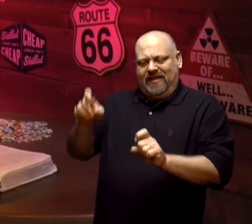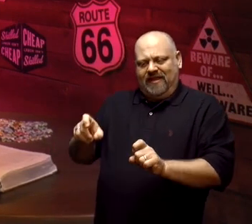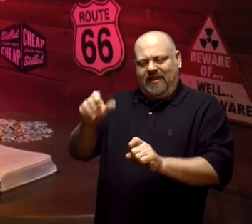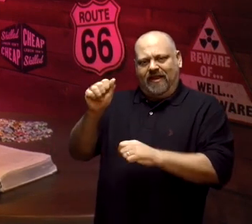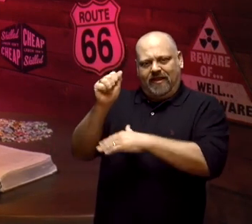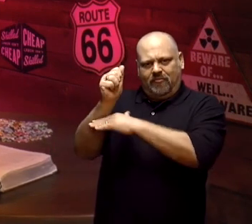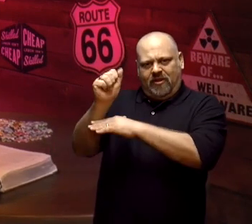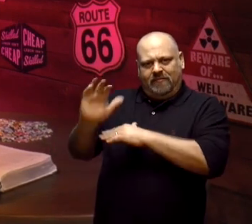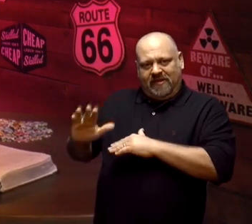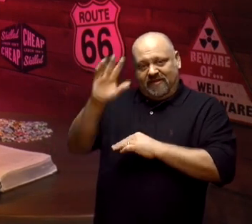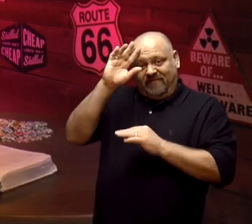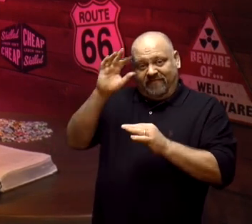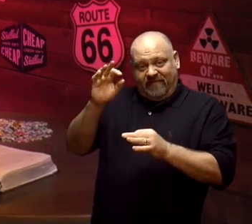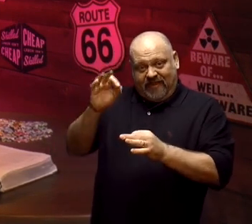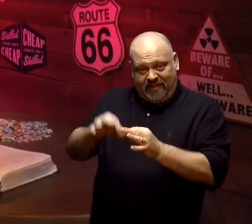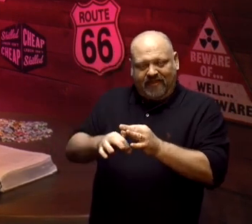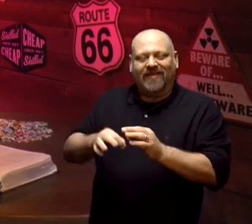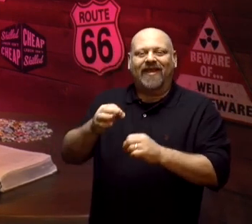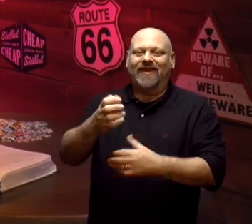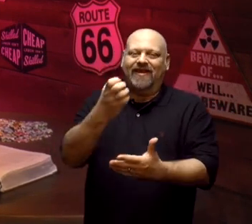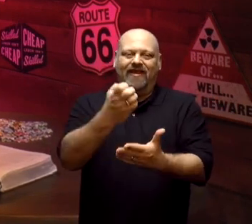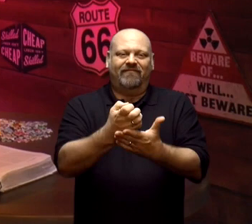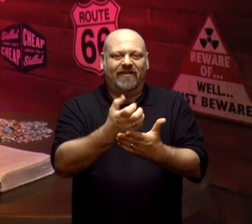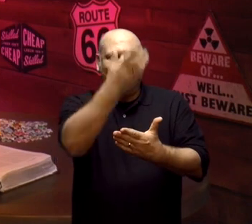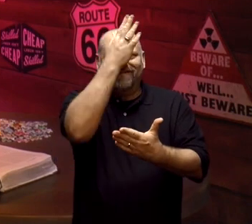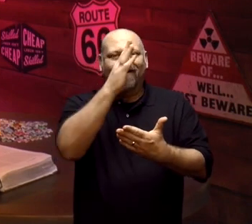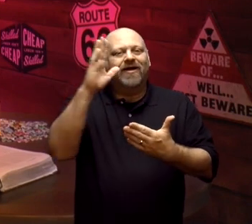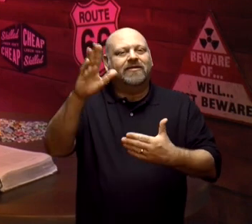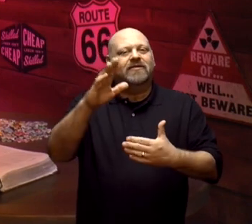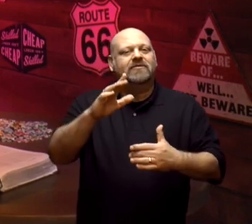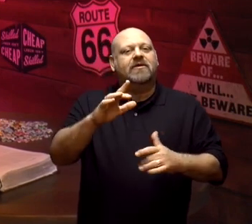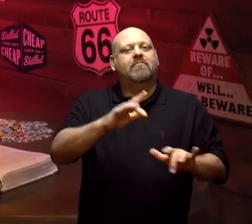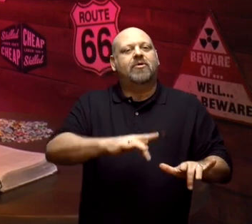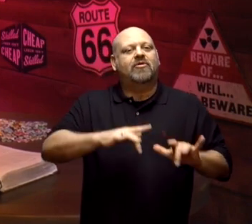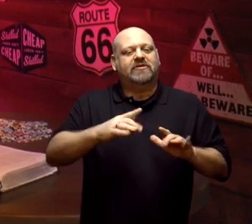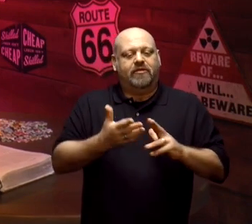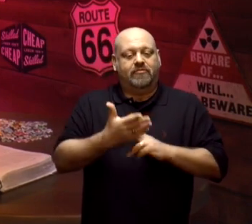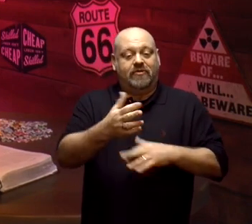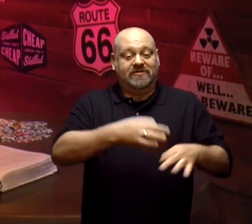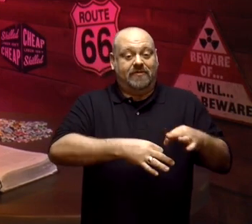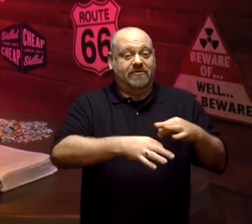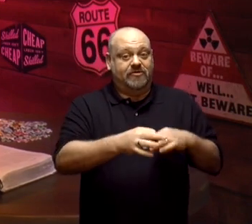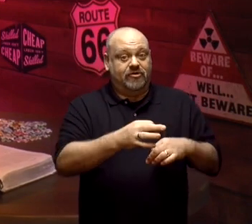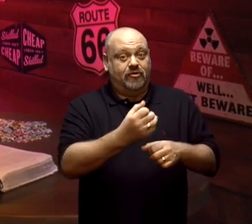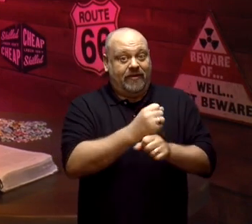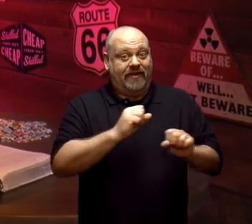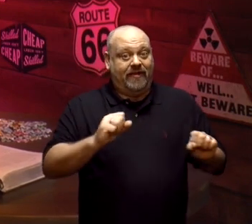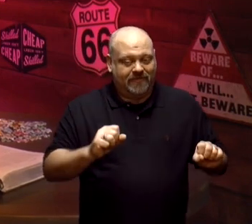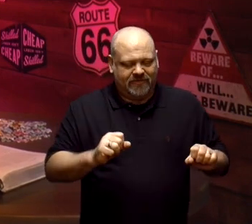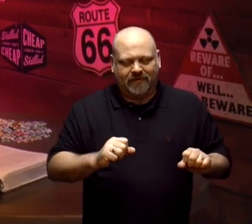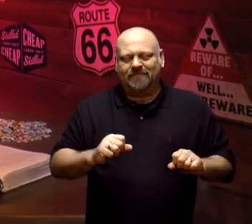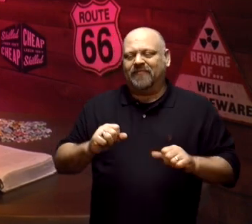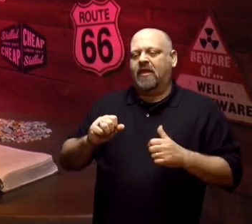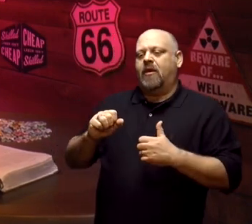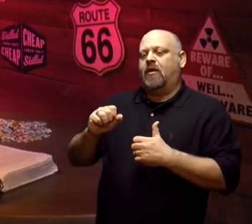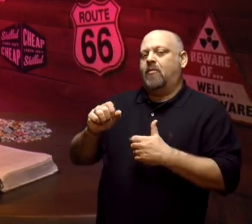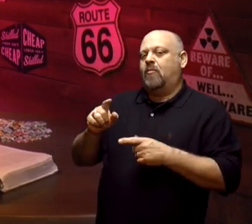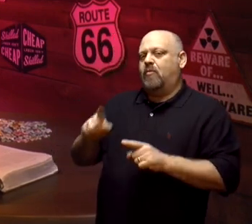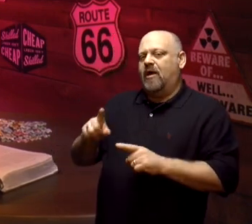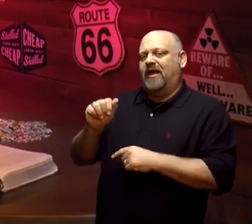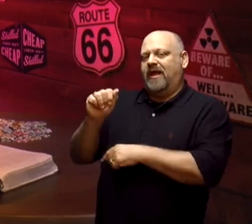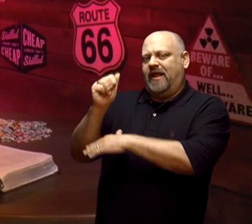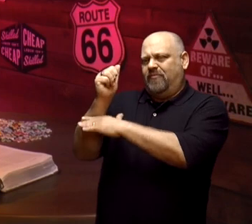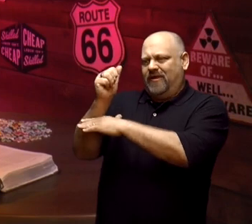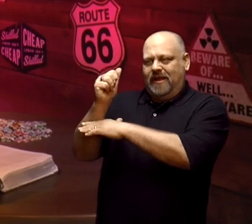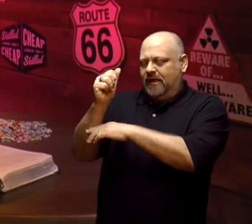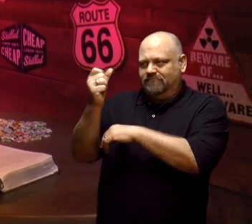faith and evidence of God's mercy through substitutionary redemption. While Abraham clearly could